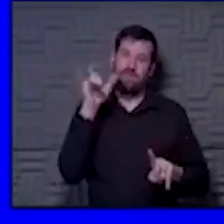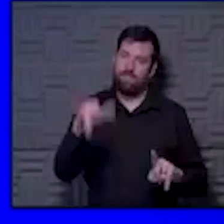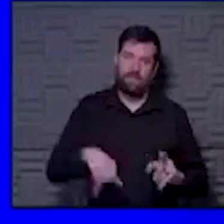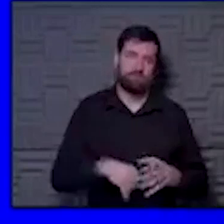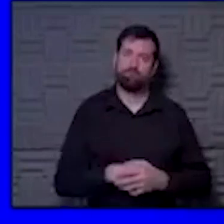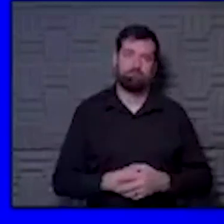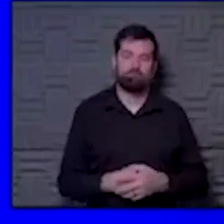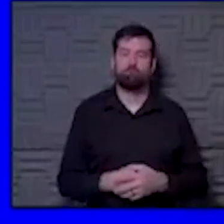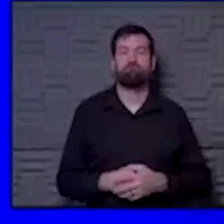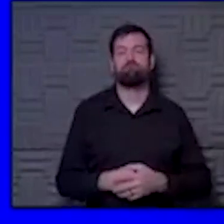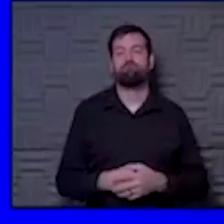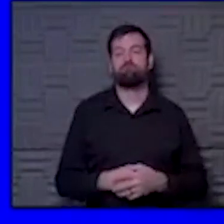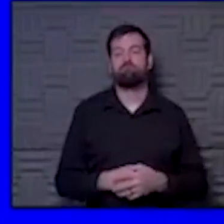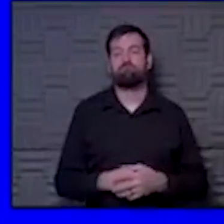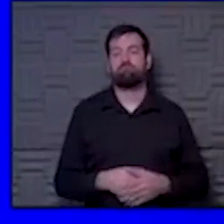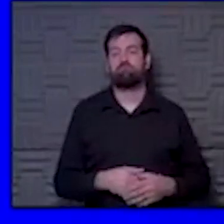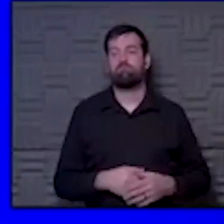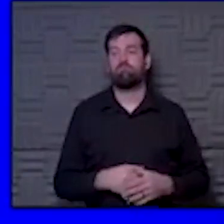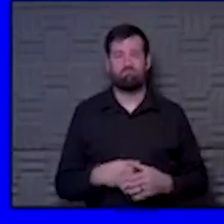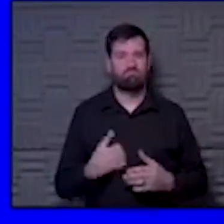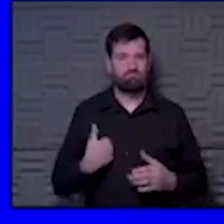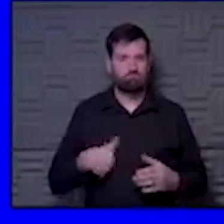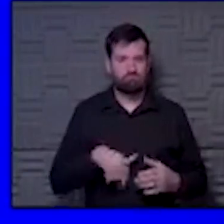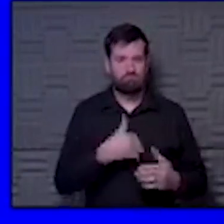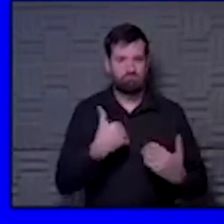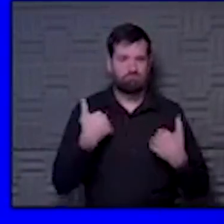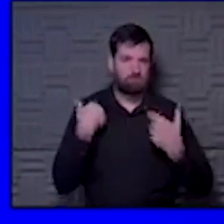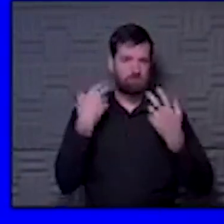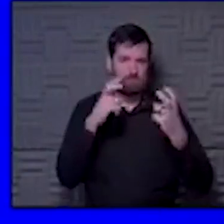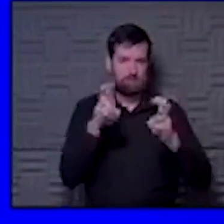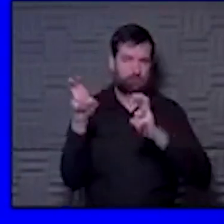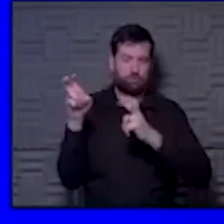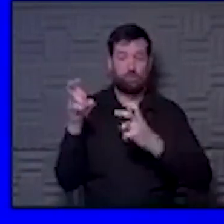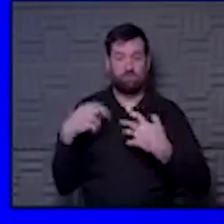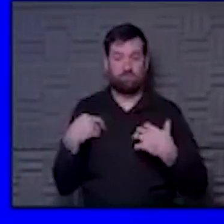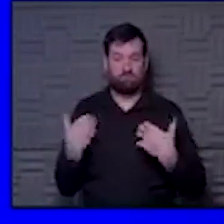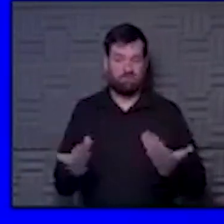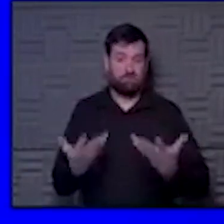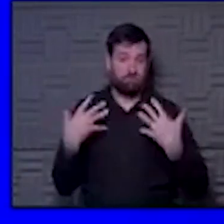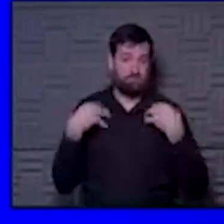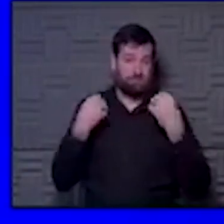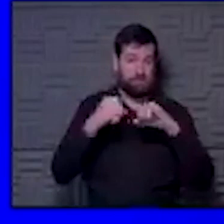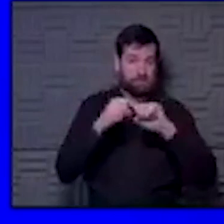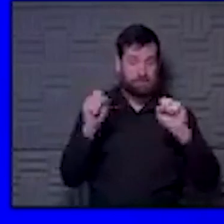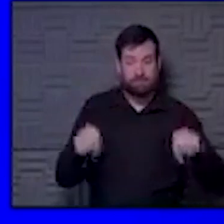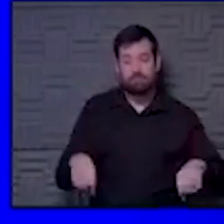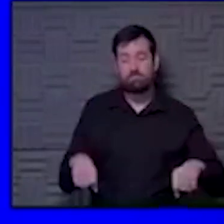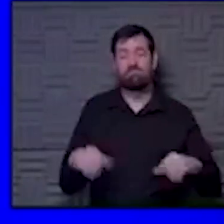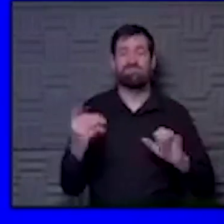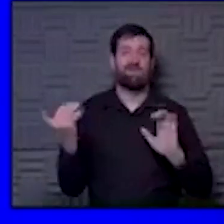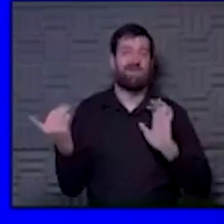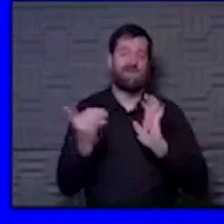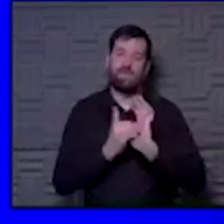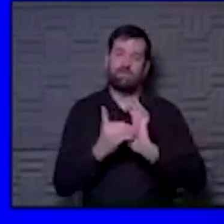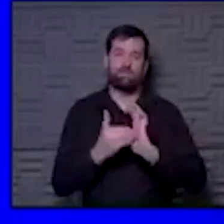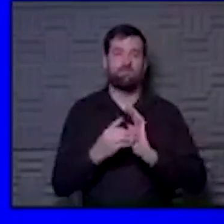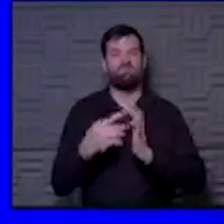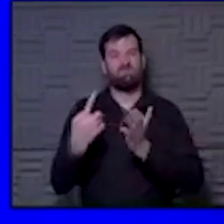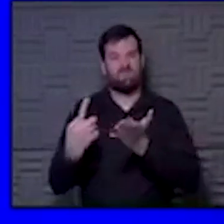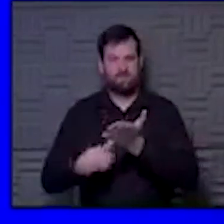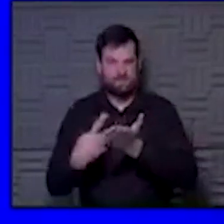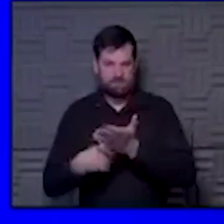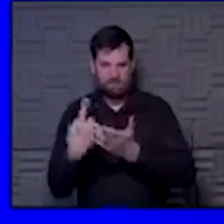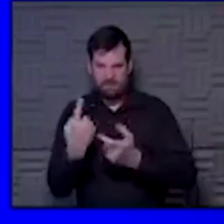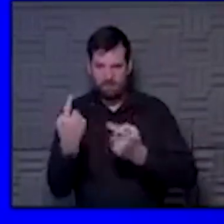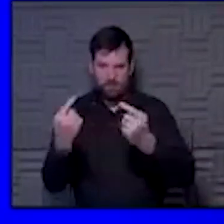reason. And, we have these issues at the health system, again, where sometimes somebody will